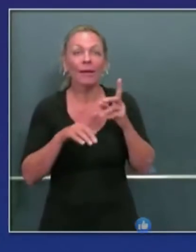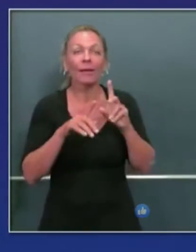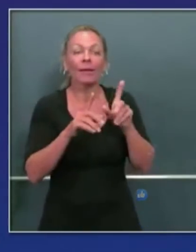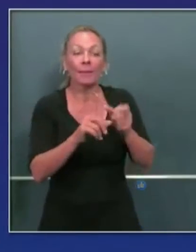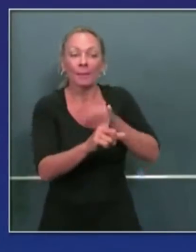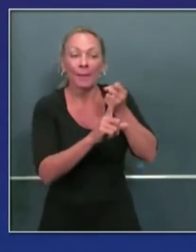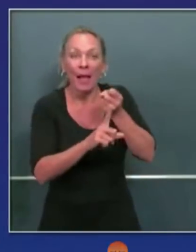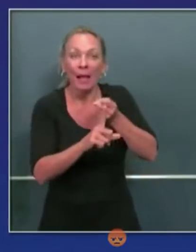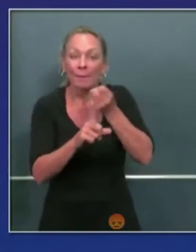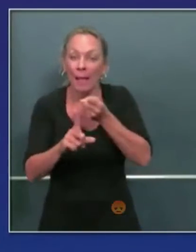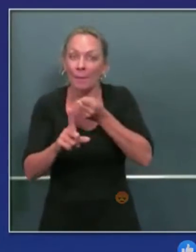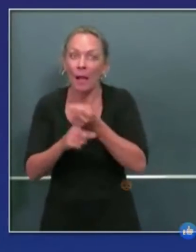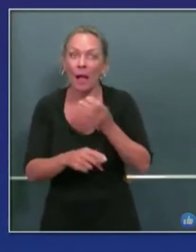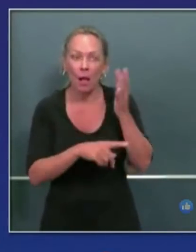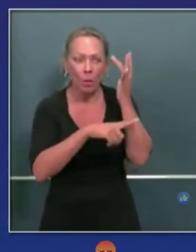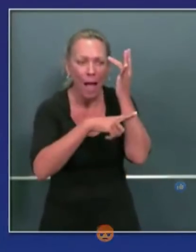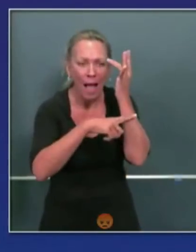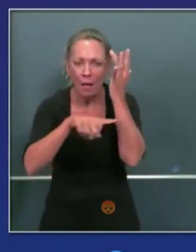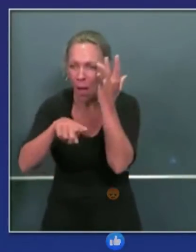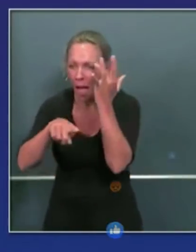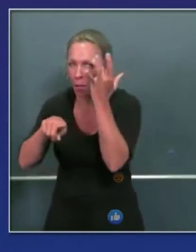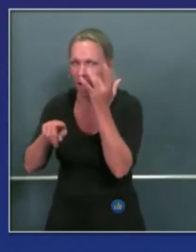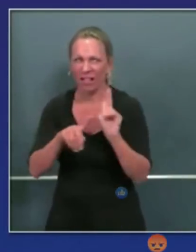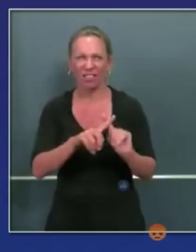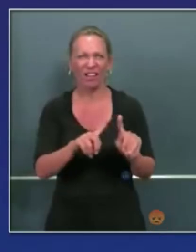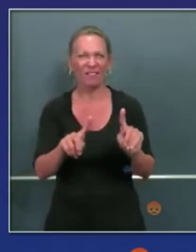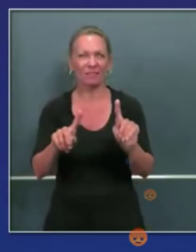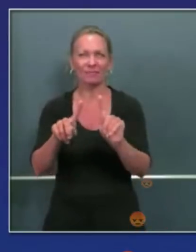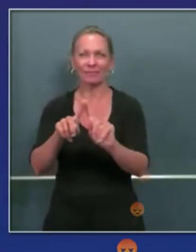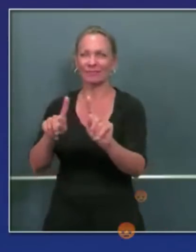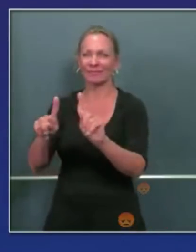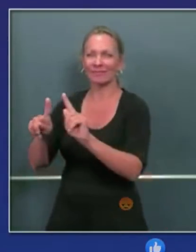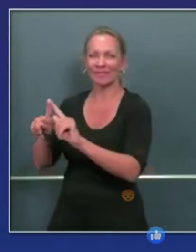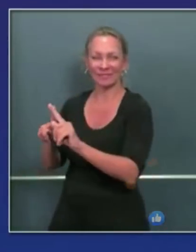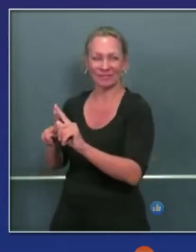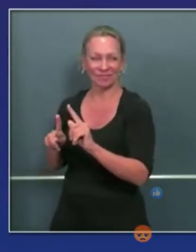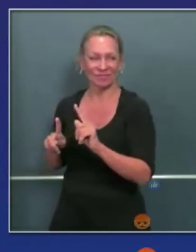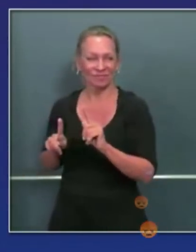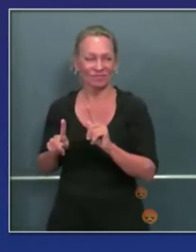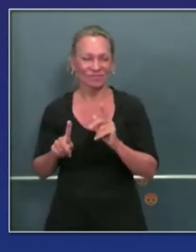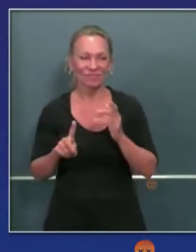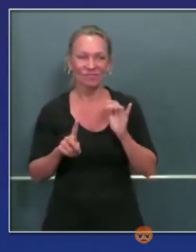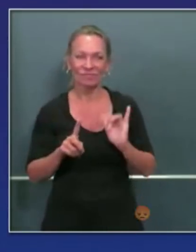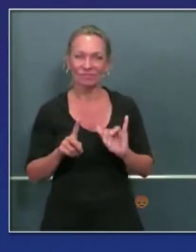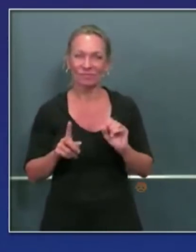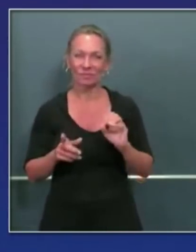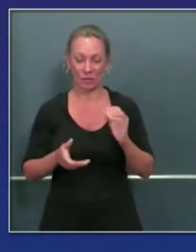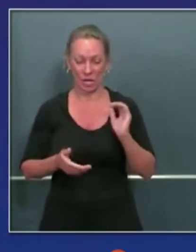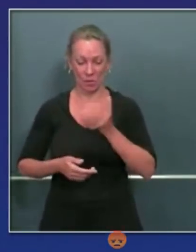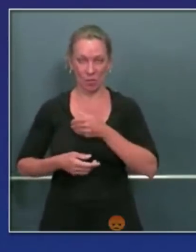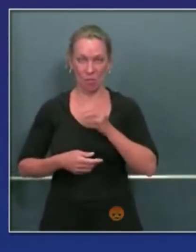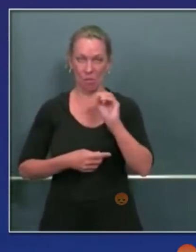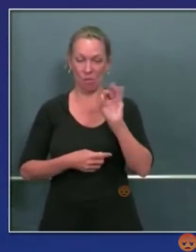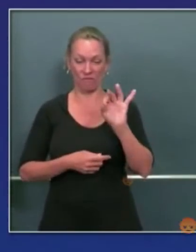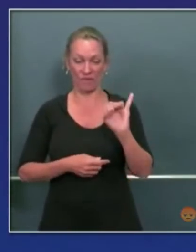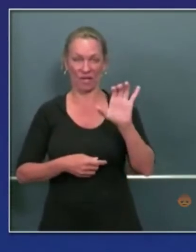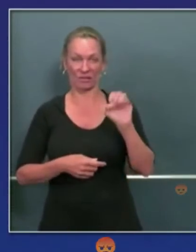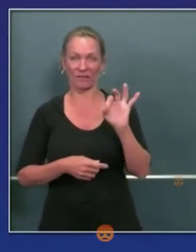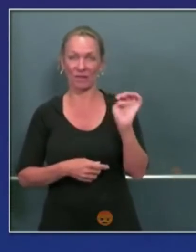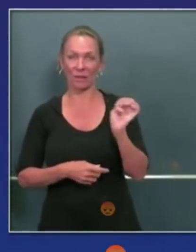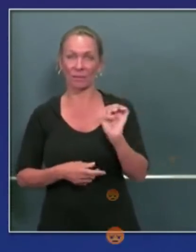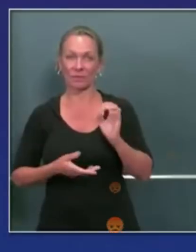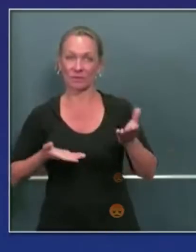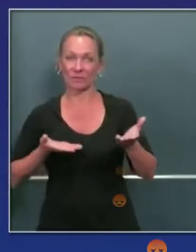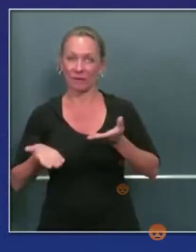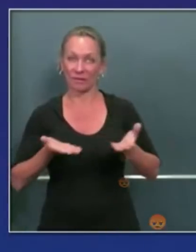recognition có 3 cái điều căn that bản the critical là need to mitigate đeo khẩu this trang. transmission also requires Cái thứ hai là enforcement. đứng cách